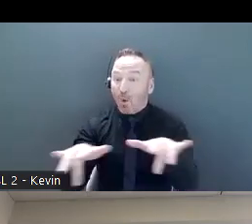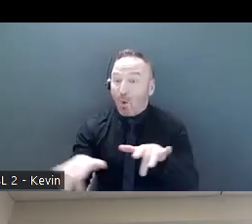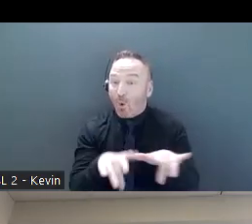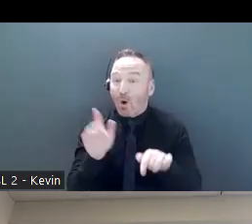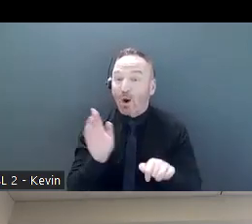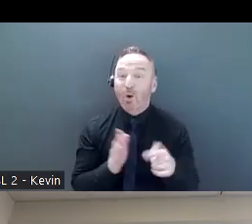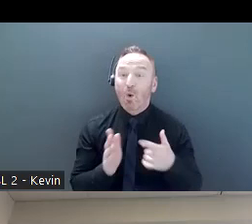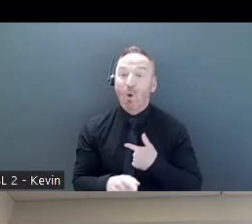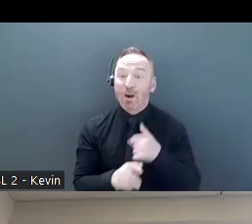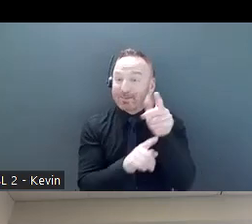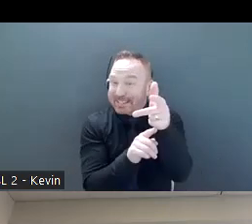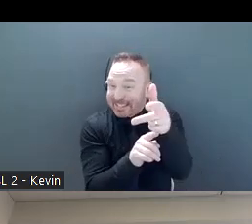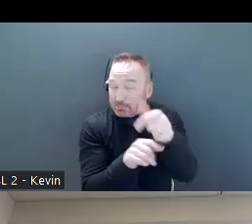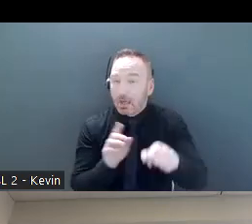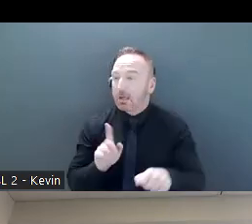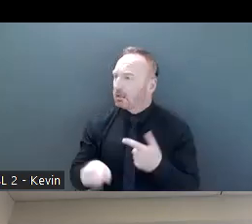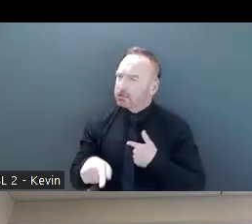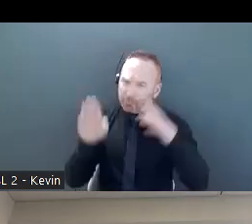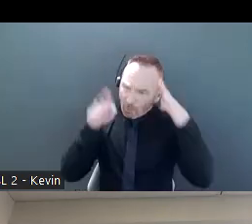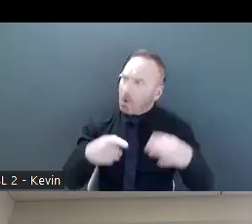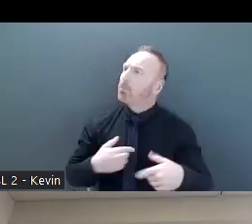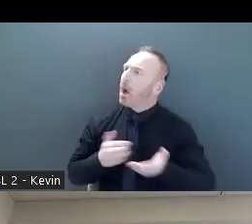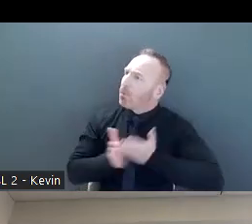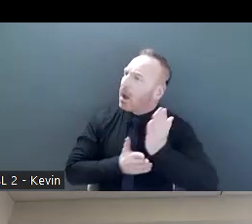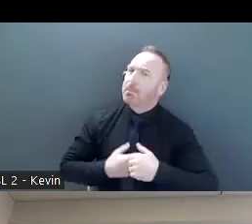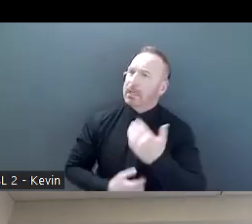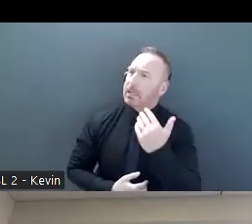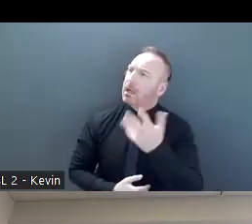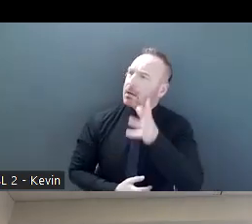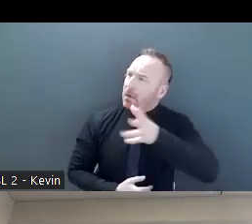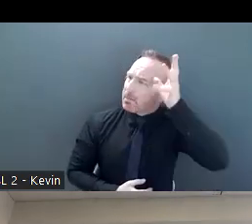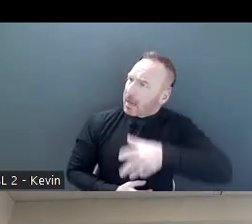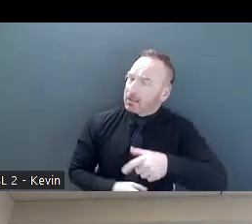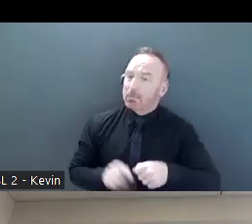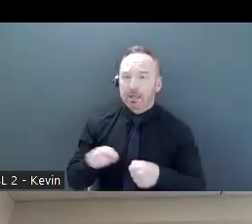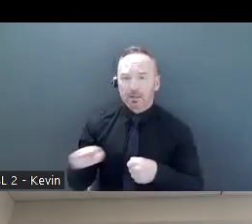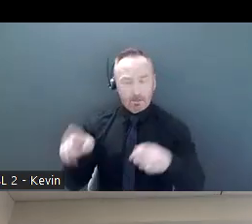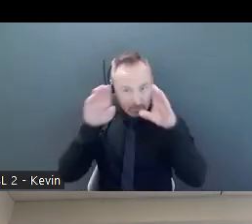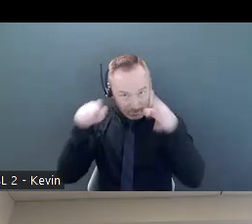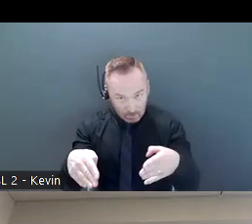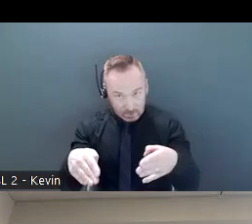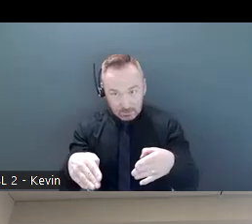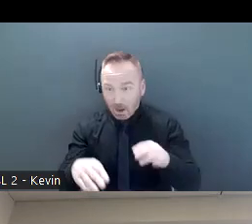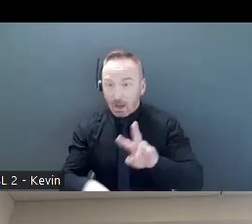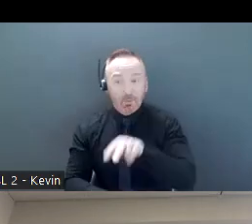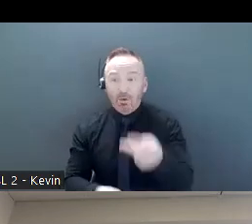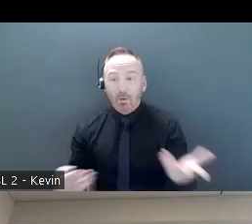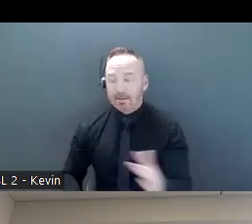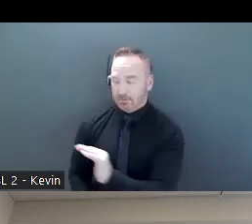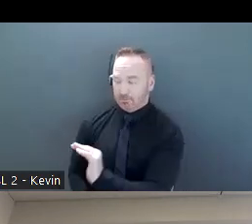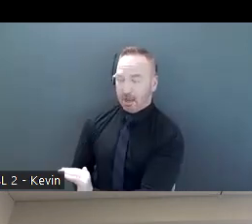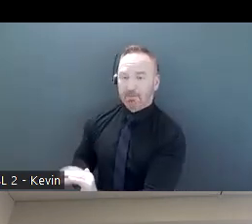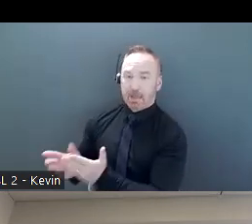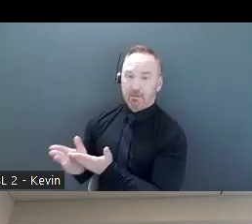have rights, I'm their grandparents. You need to focus in on the child has rights. It's in their best interest to know their grandparents.